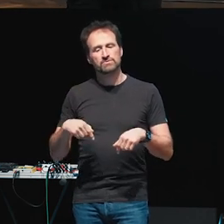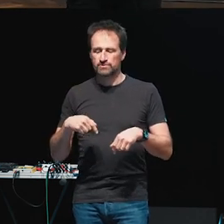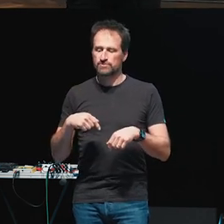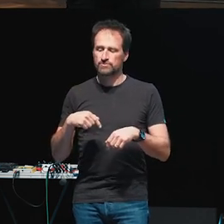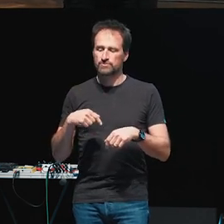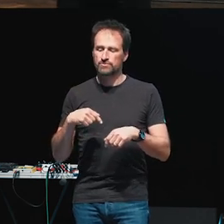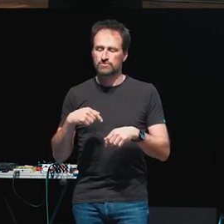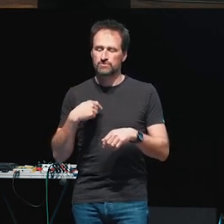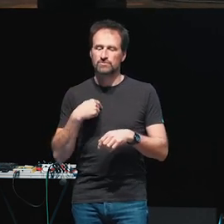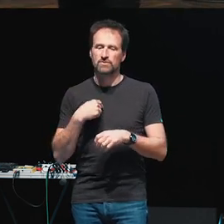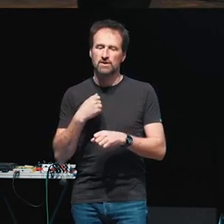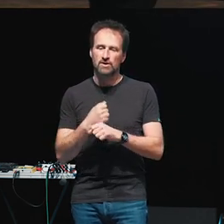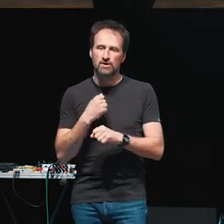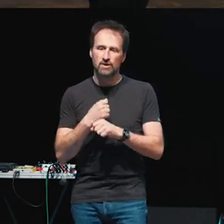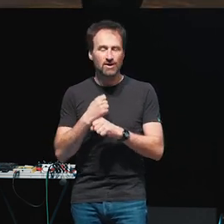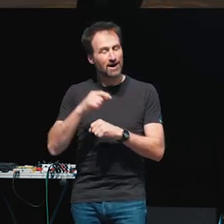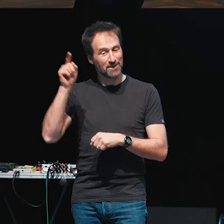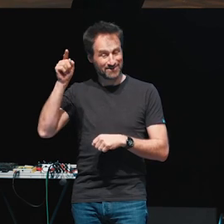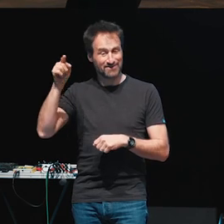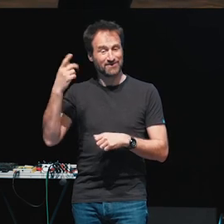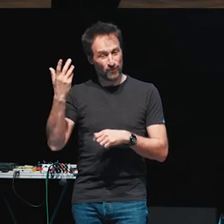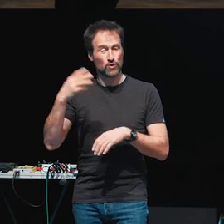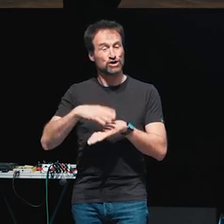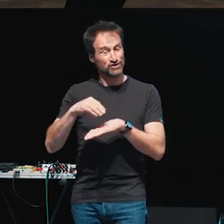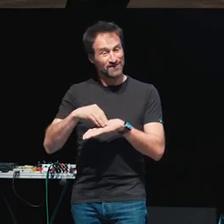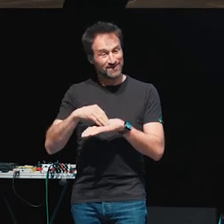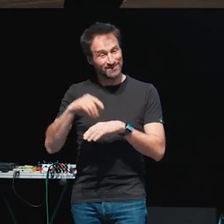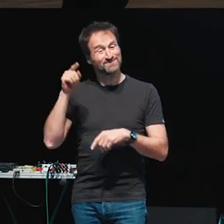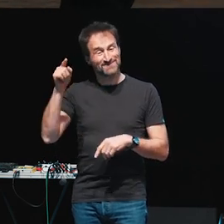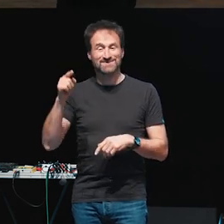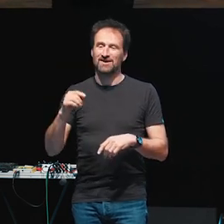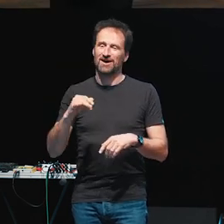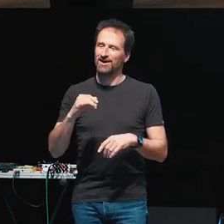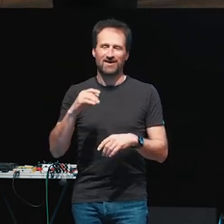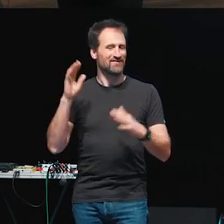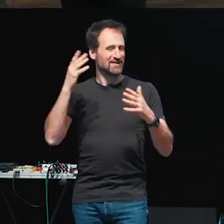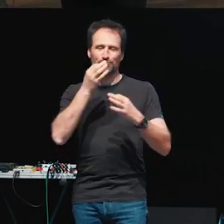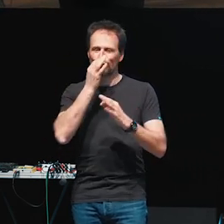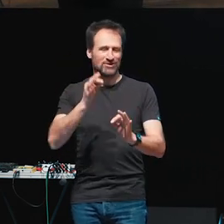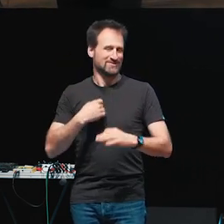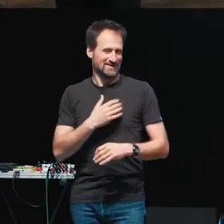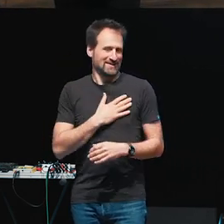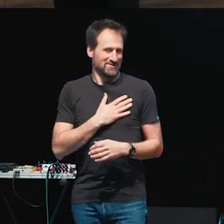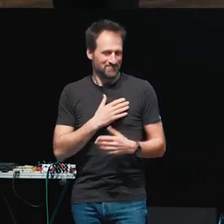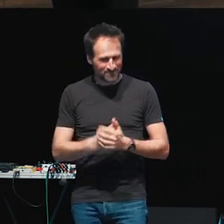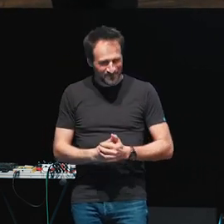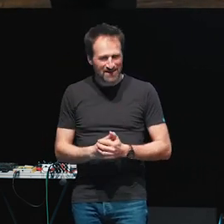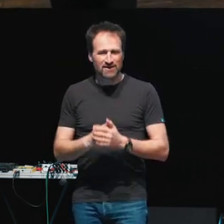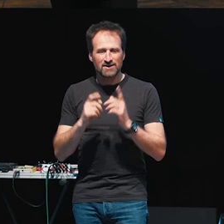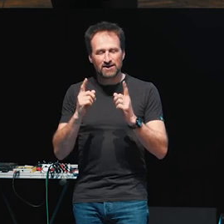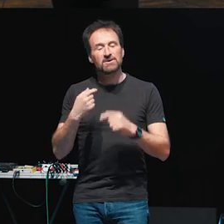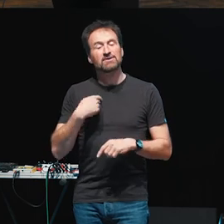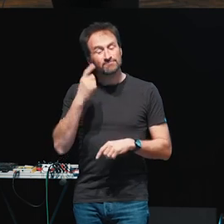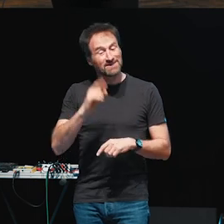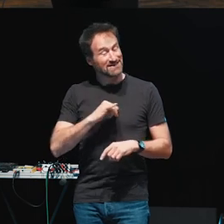I love the weather there. And that's the boring part, right? The mundane stuff. The interesting bit is that I'm from